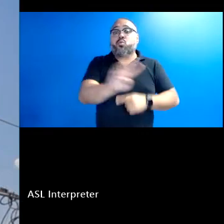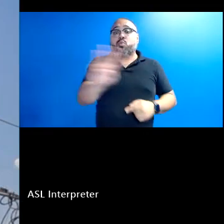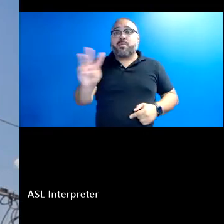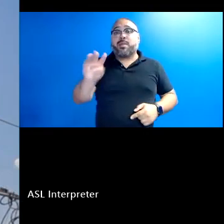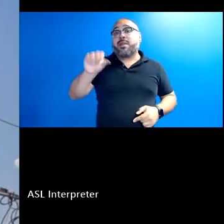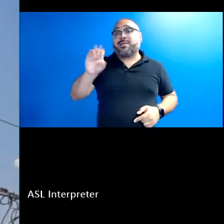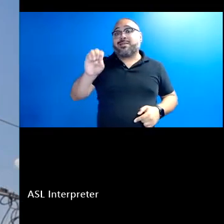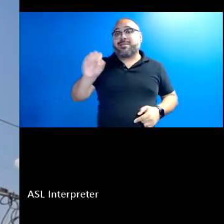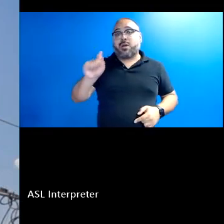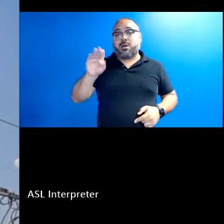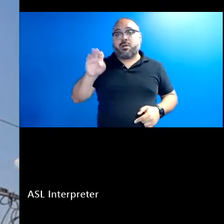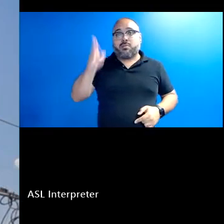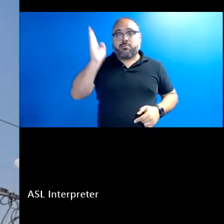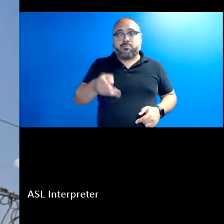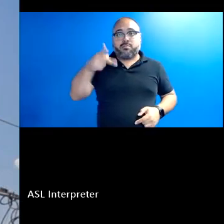sce.com/PSPS during the events.